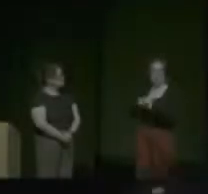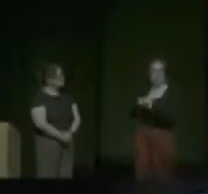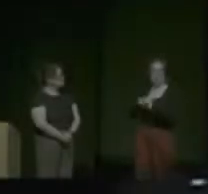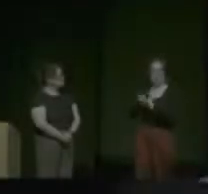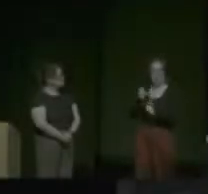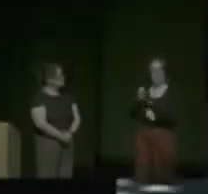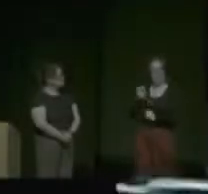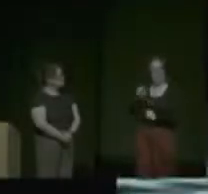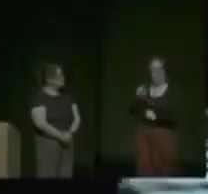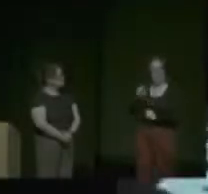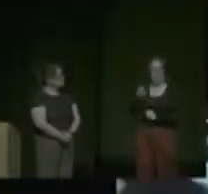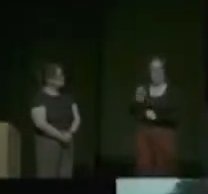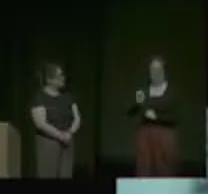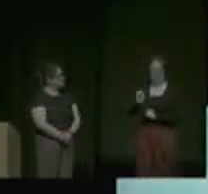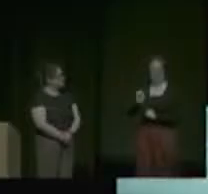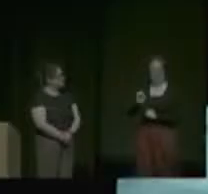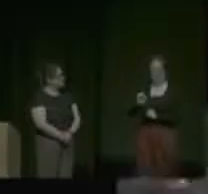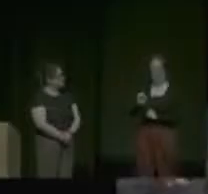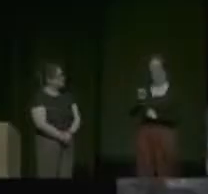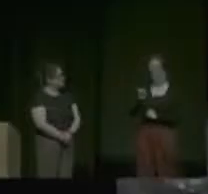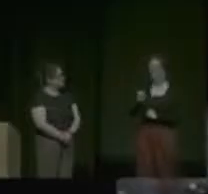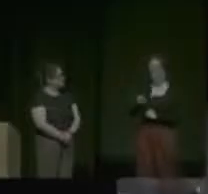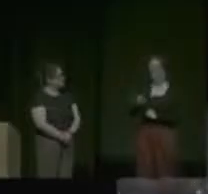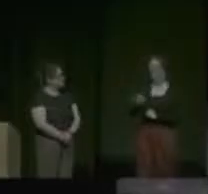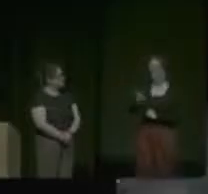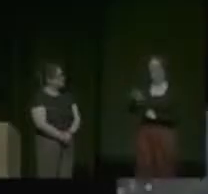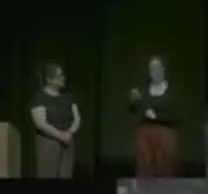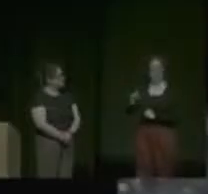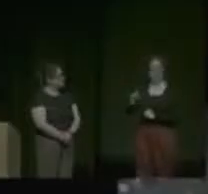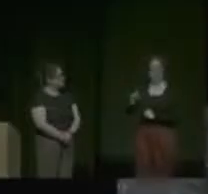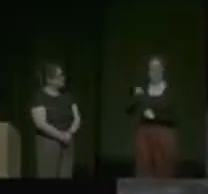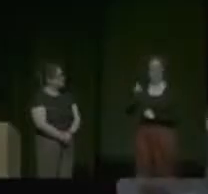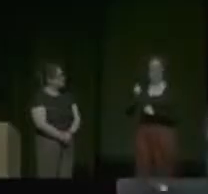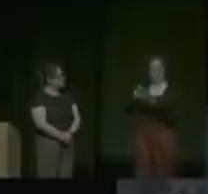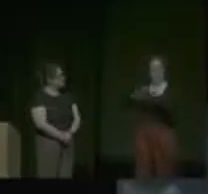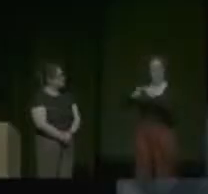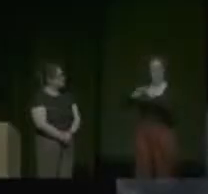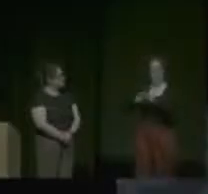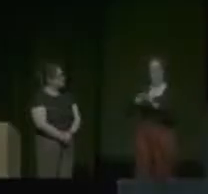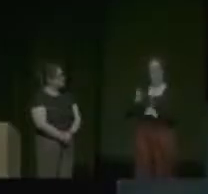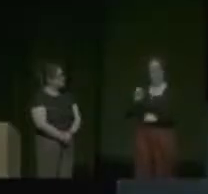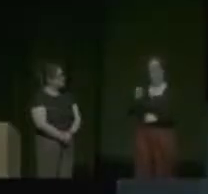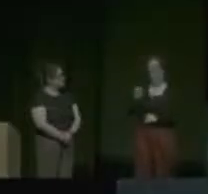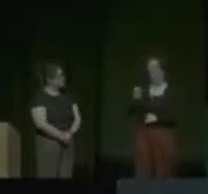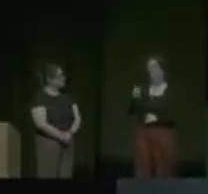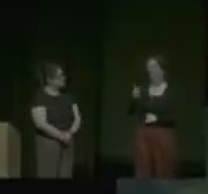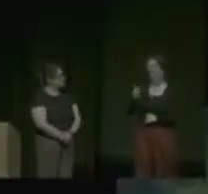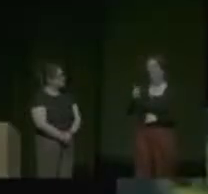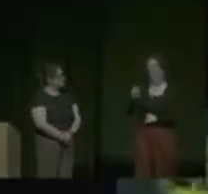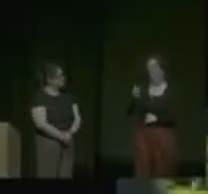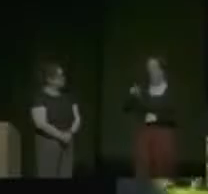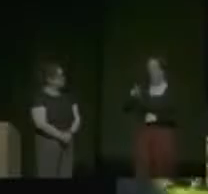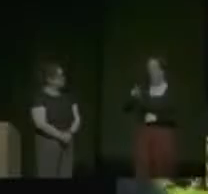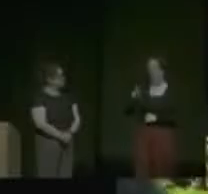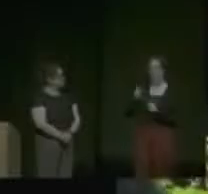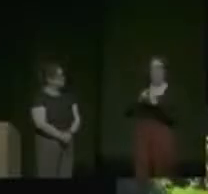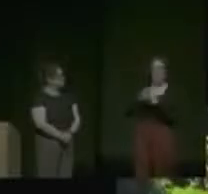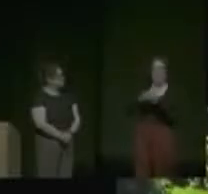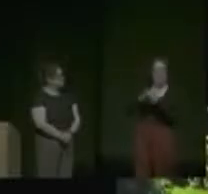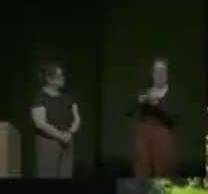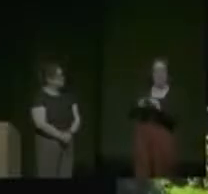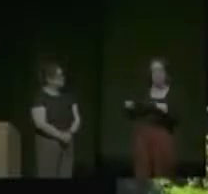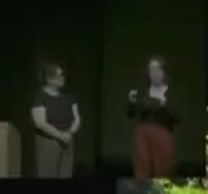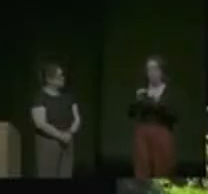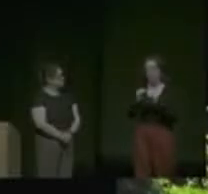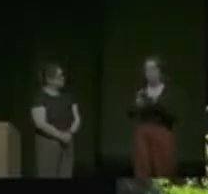the 1950s, the Cuyahoga had become a virtual sewer. As the region industrialized, the river became extremely polluted.